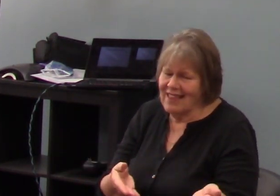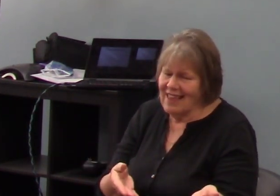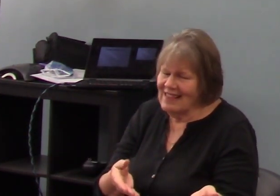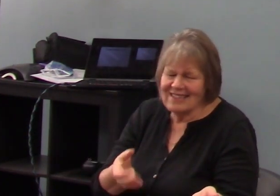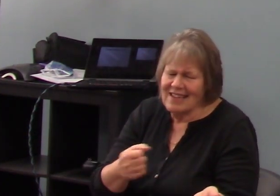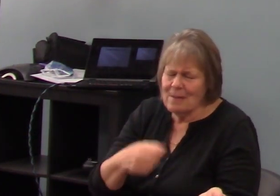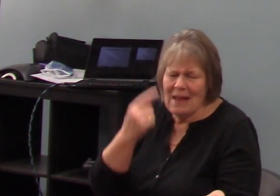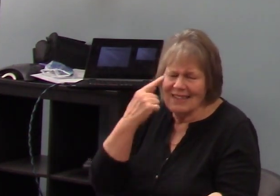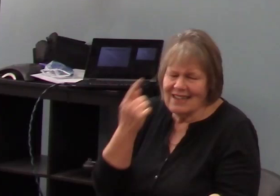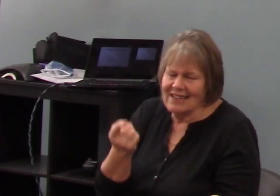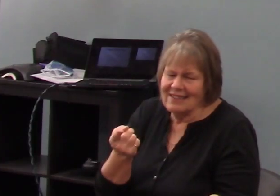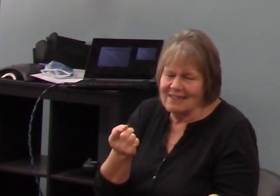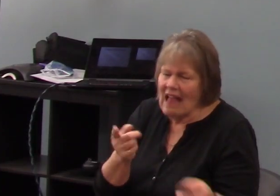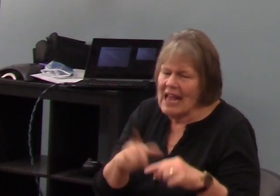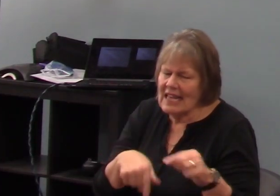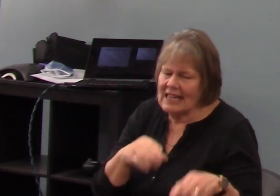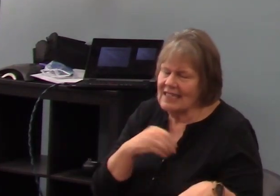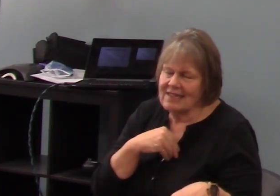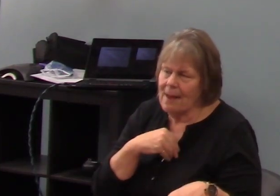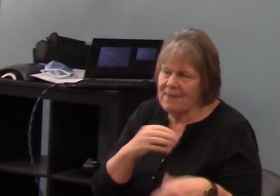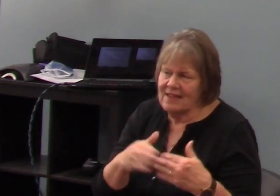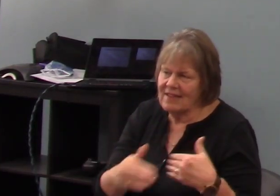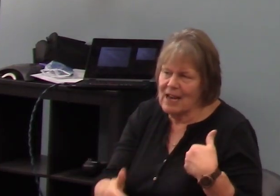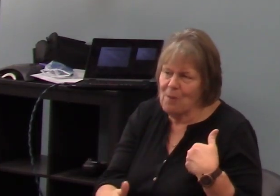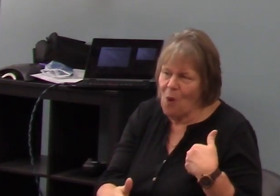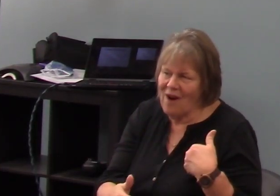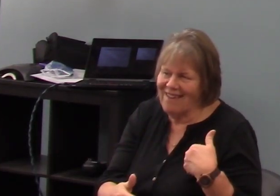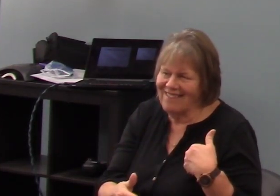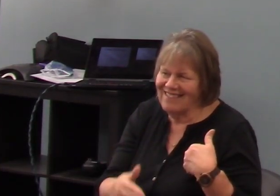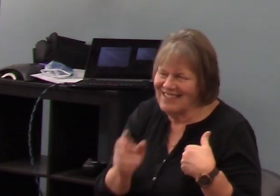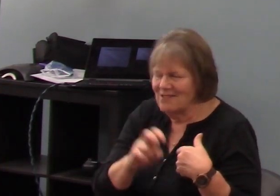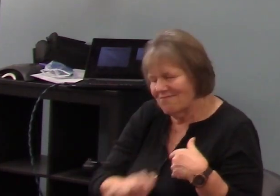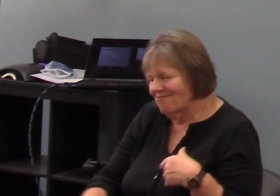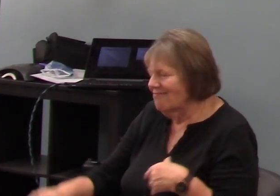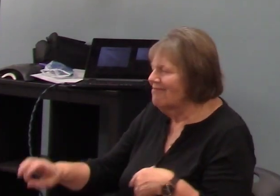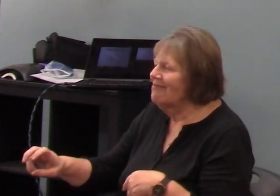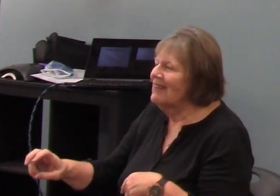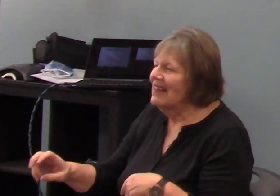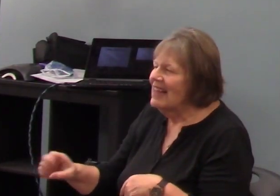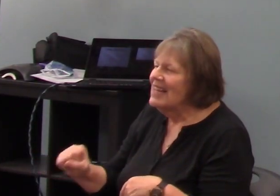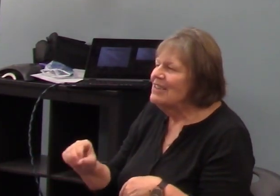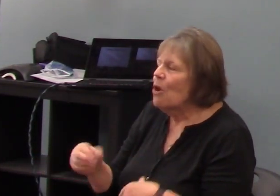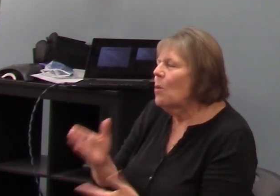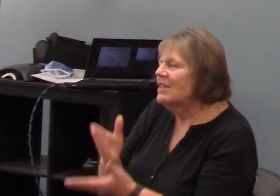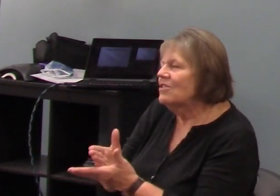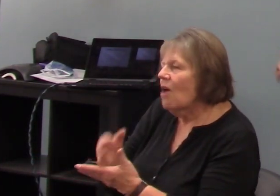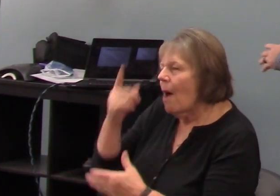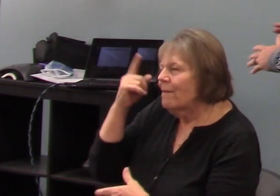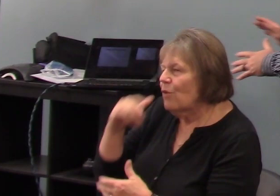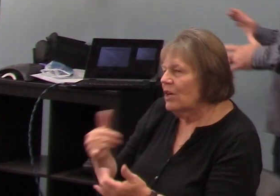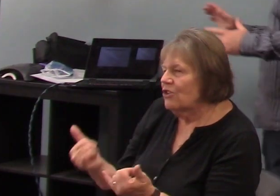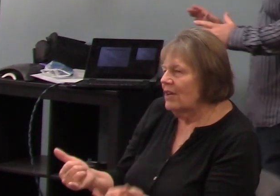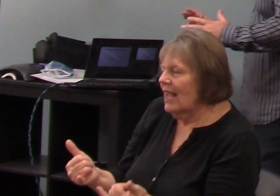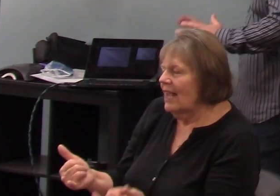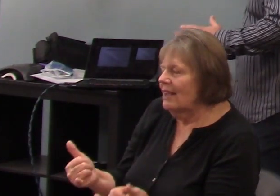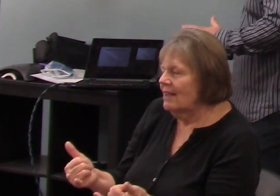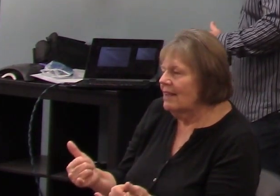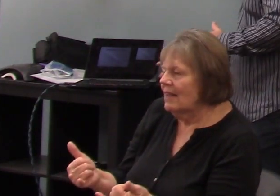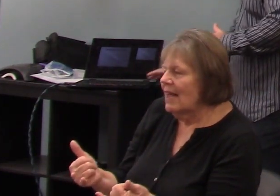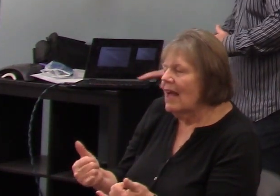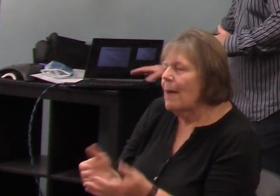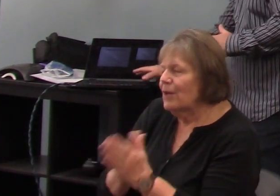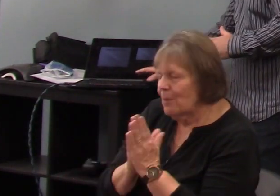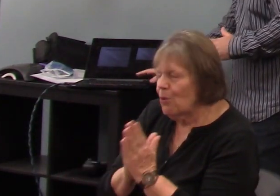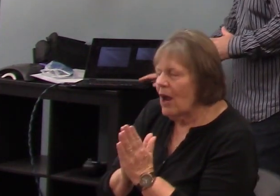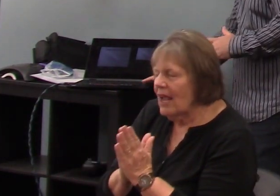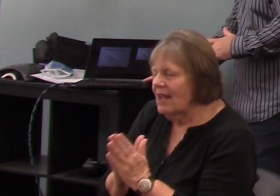random chance thing anymore. So let's stop for today. I'm going to pray, and